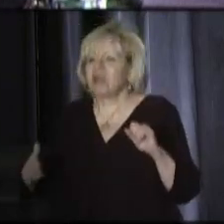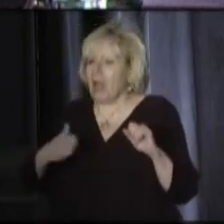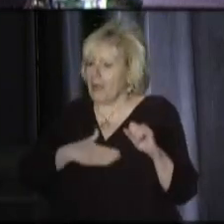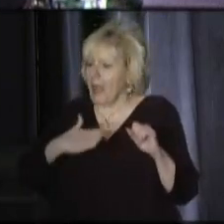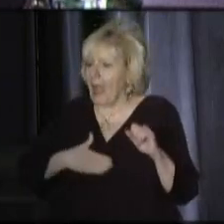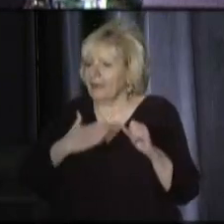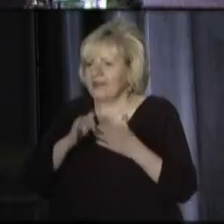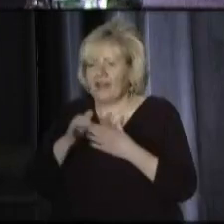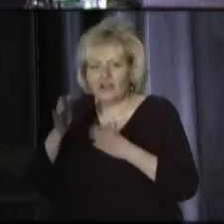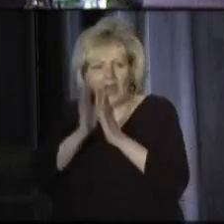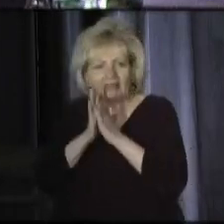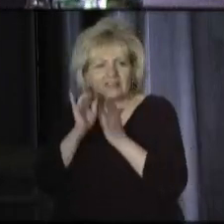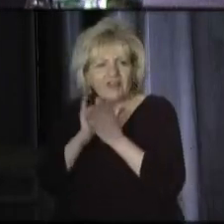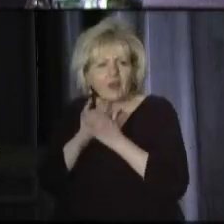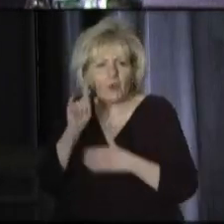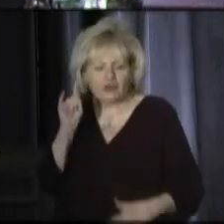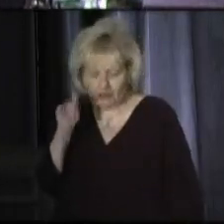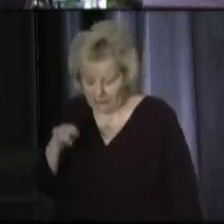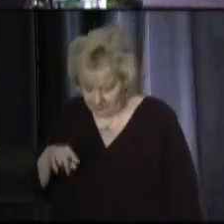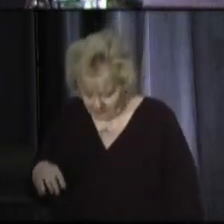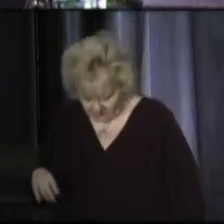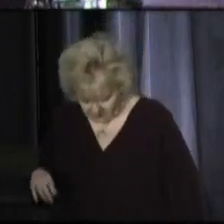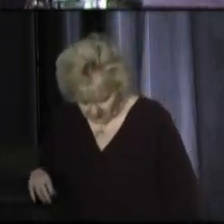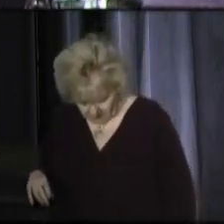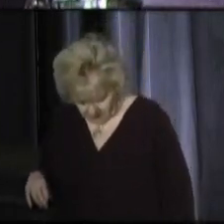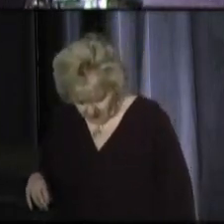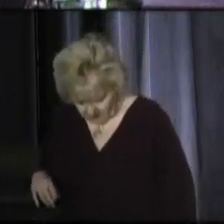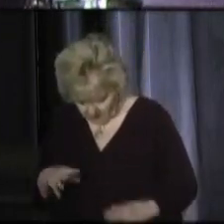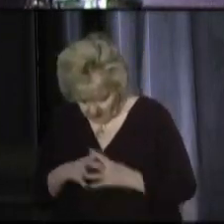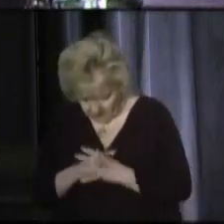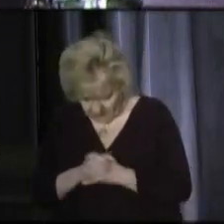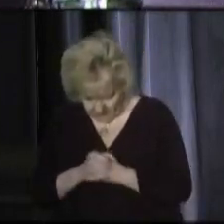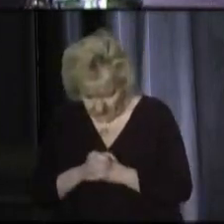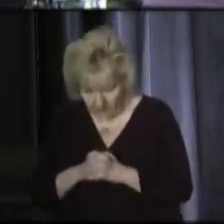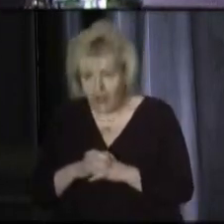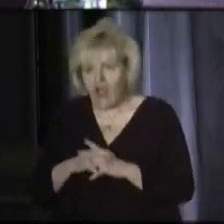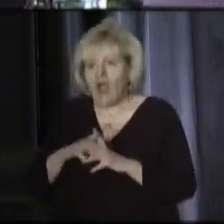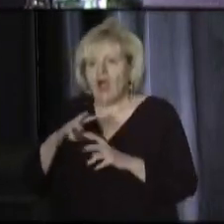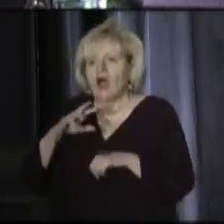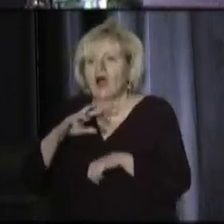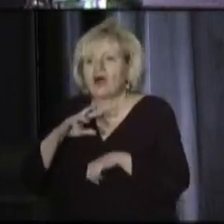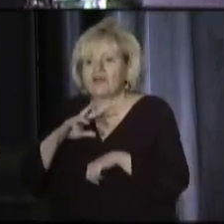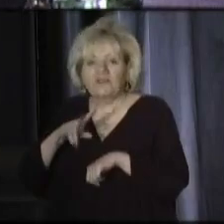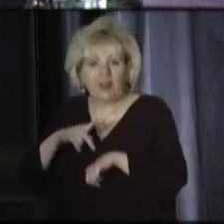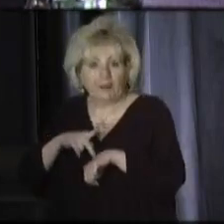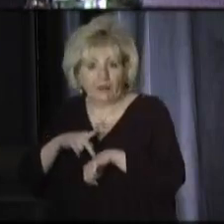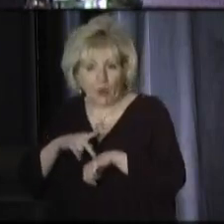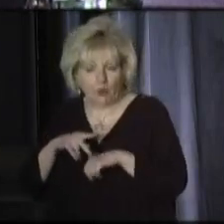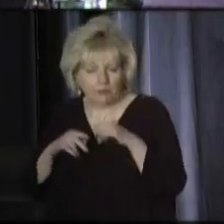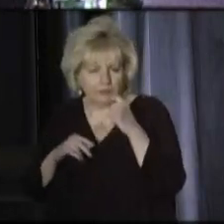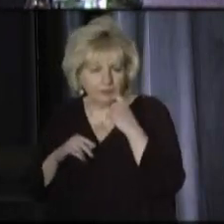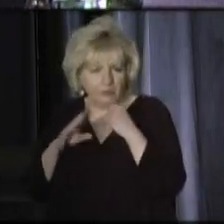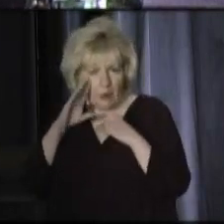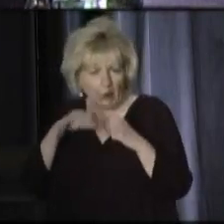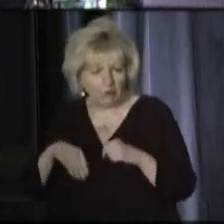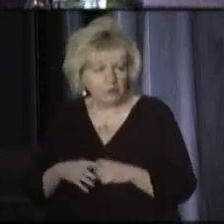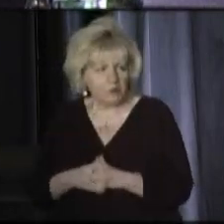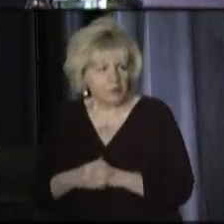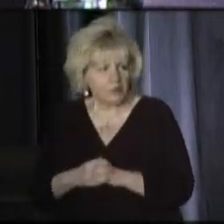DJing, and I had aspirations to be to be a composer and a jazz